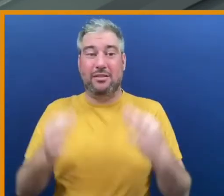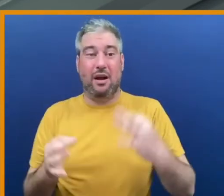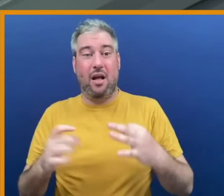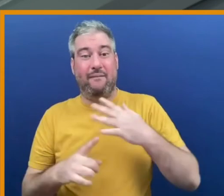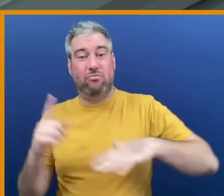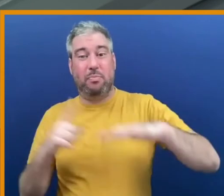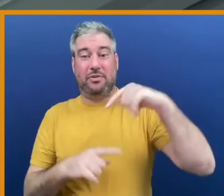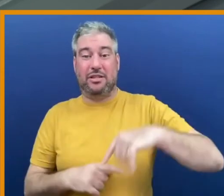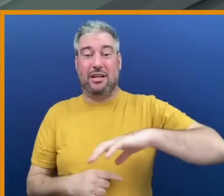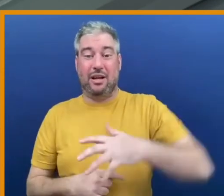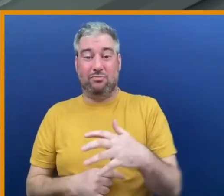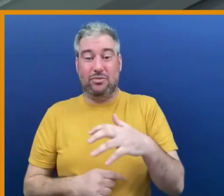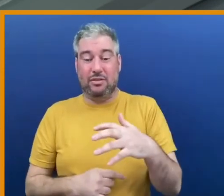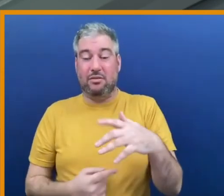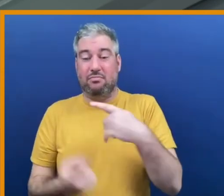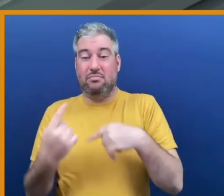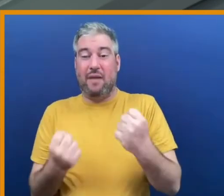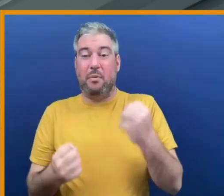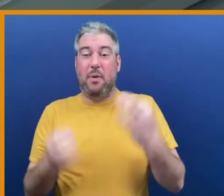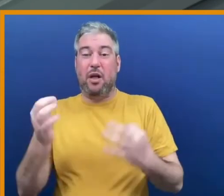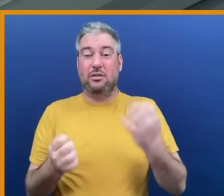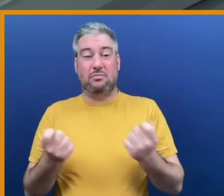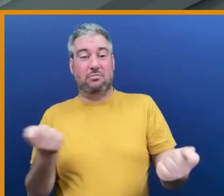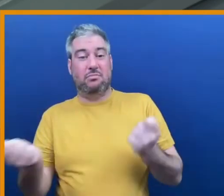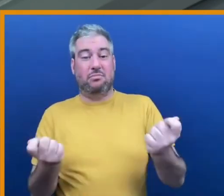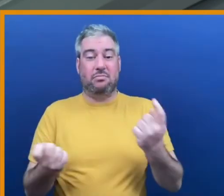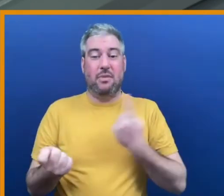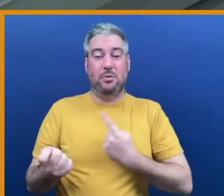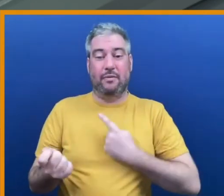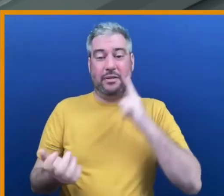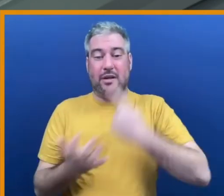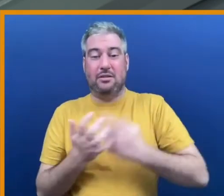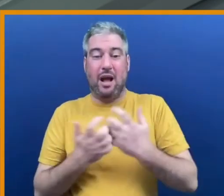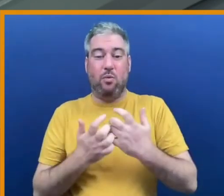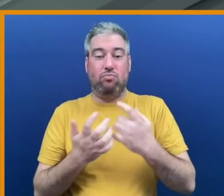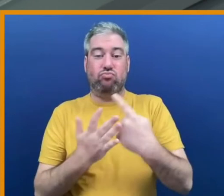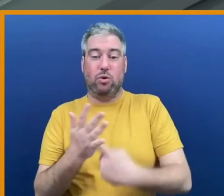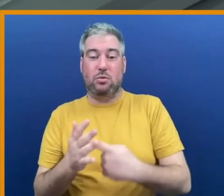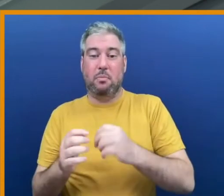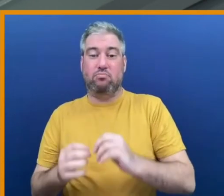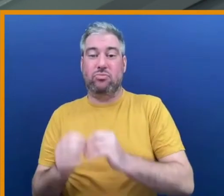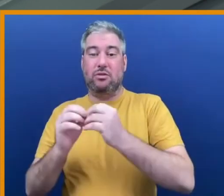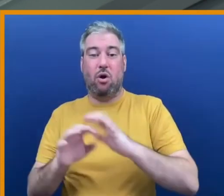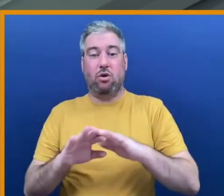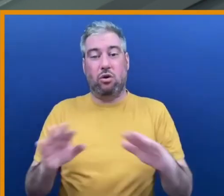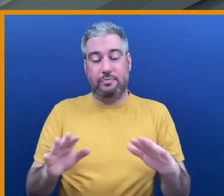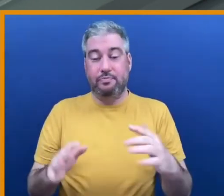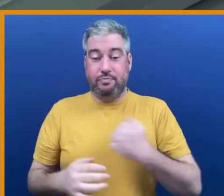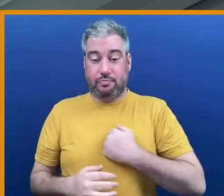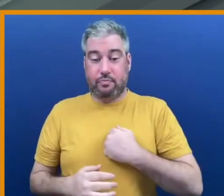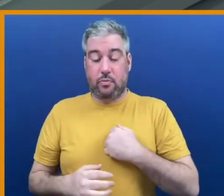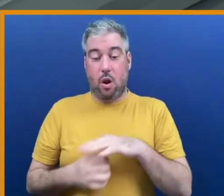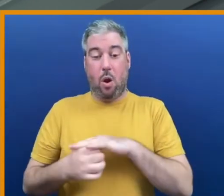enforced. I'm a local councillor in Haringey, and we've heard in the news probably lots of stories about how corrupt